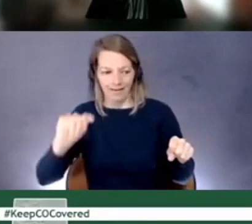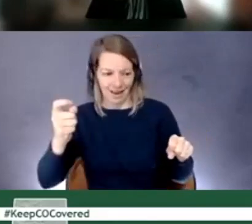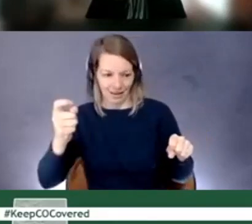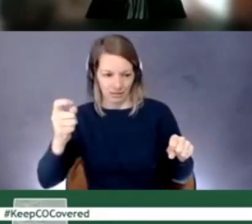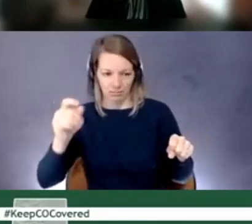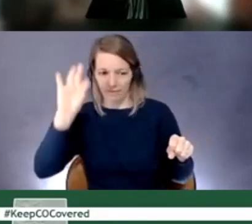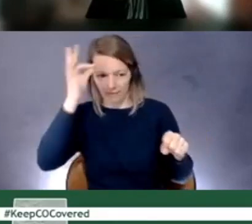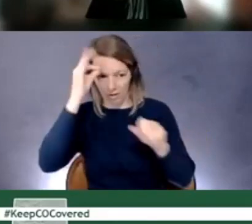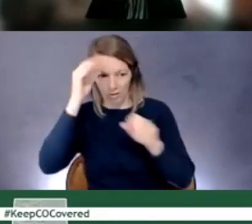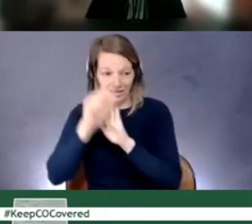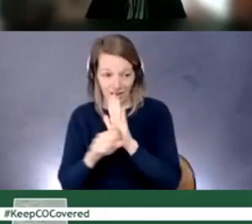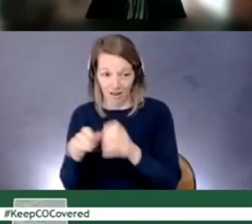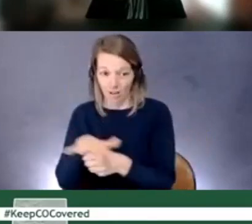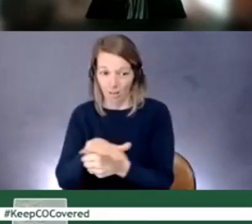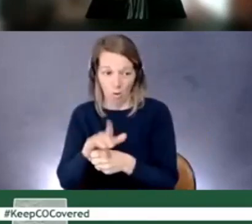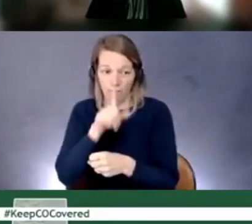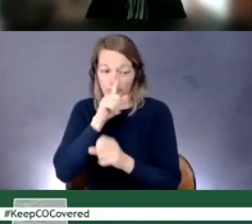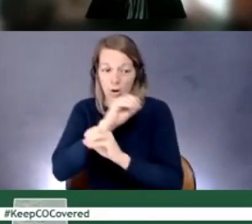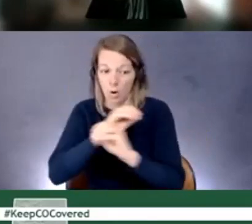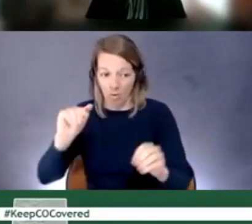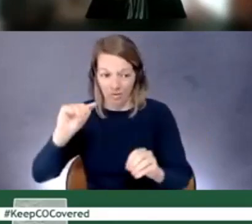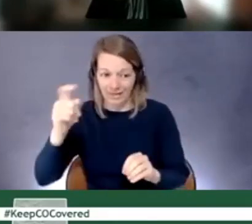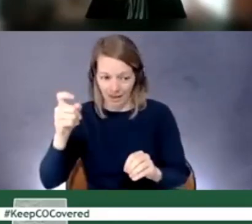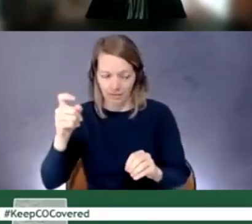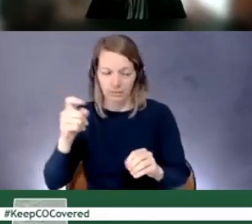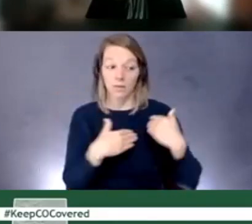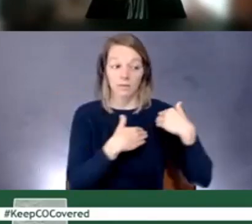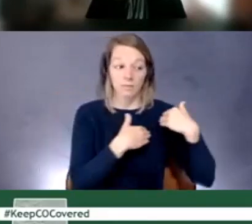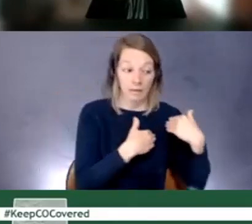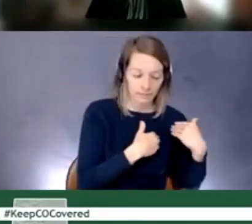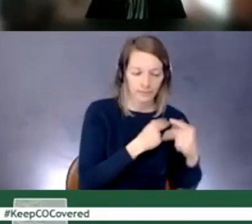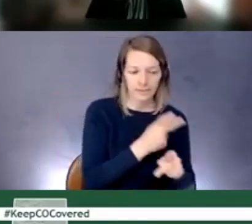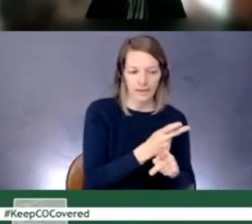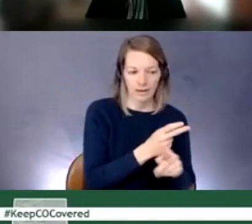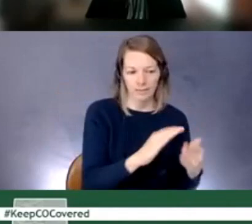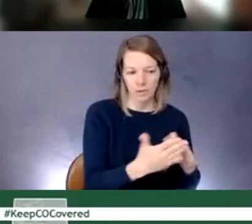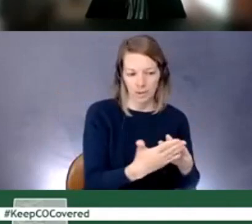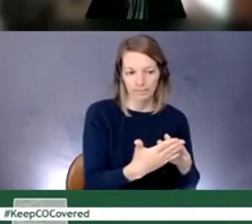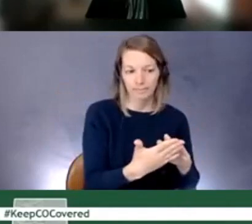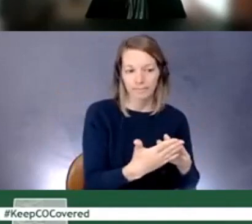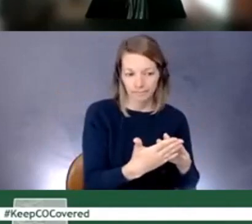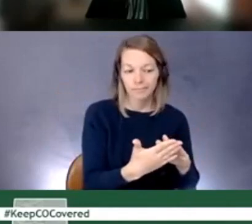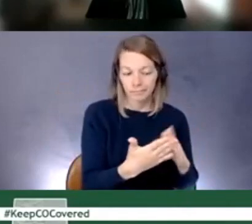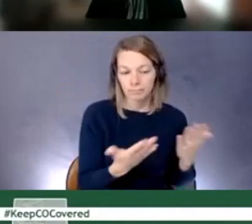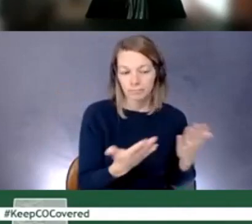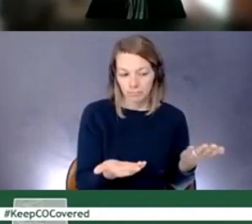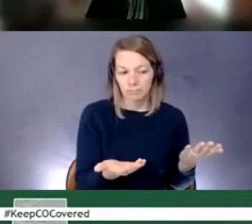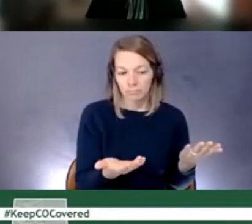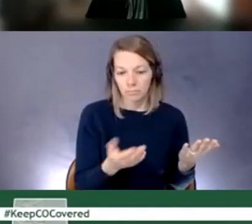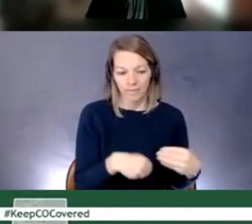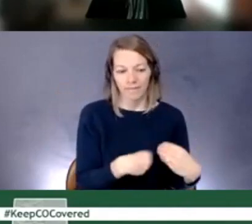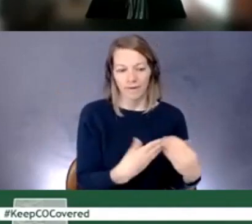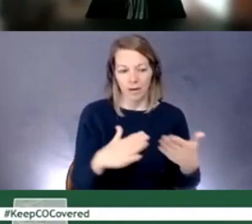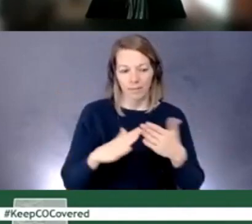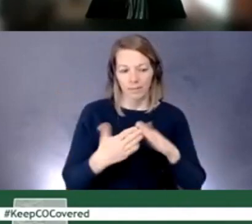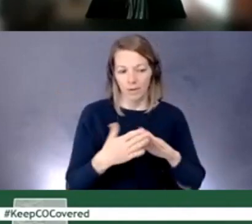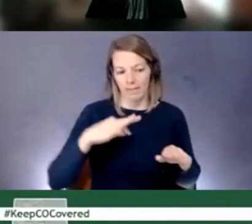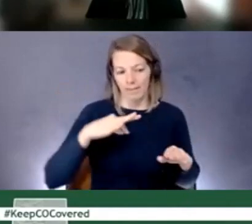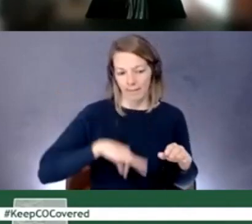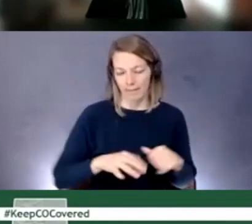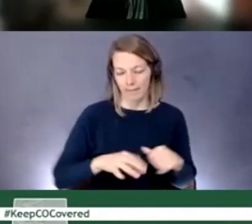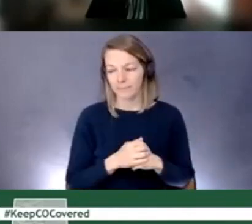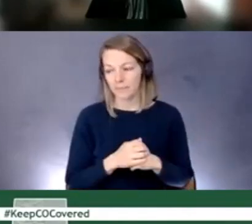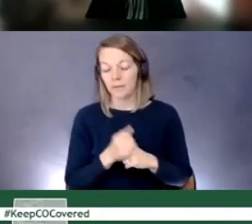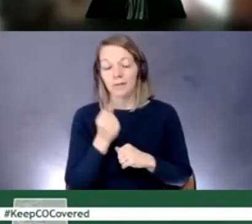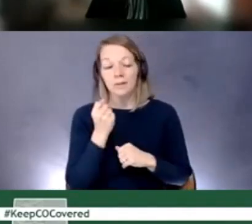federal, state, or local taxes. And so in lieu of that, they have an obligation, of course, to provide community benefit. So